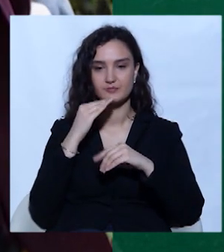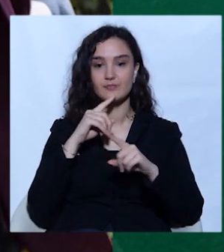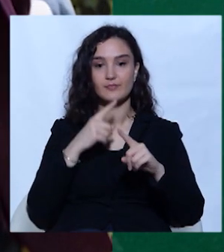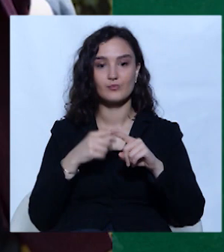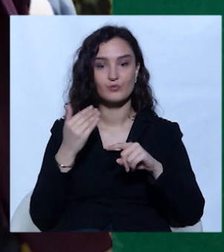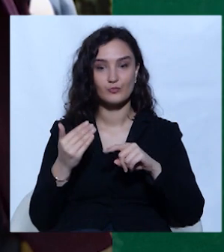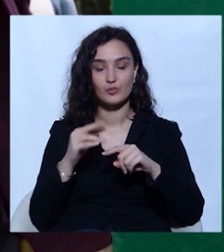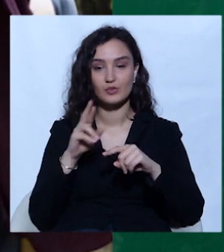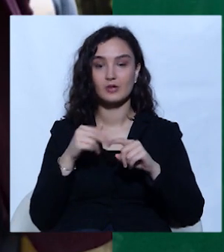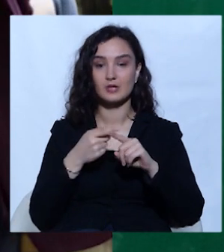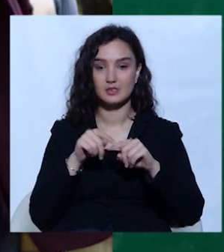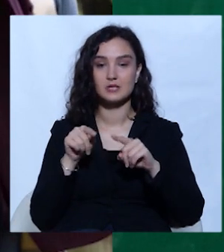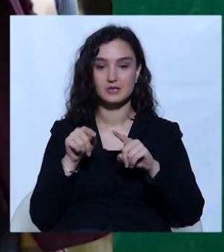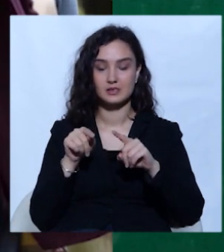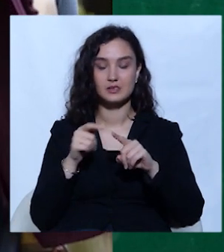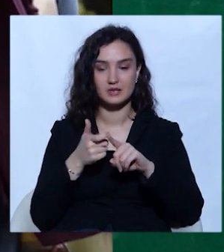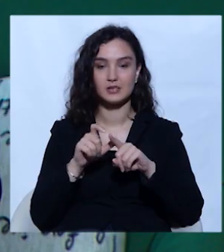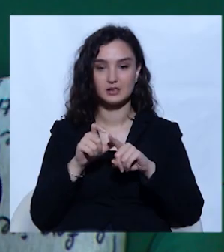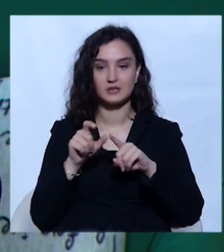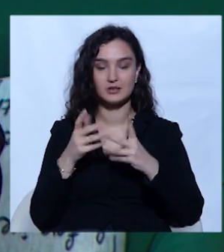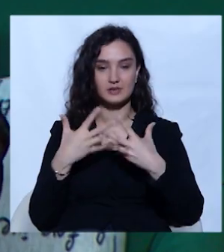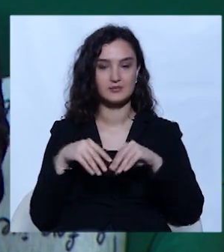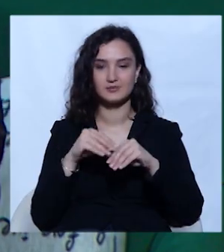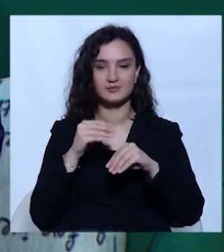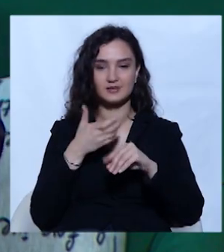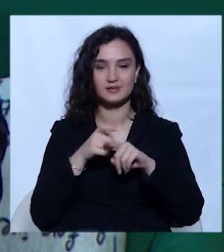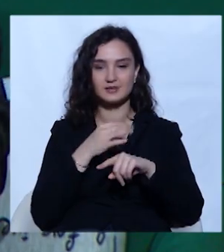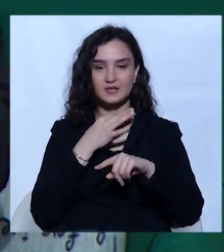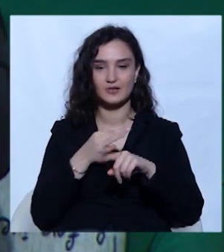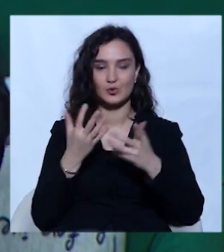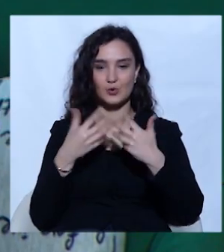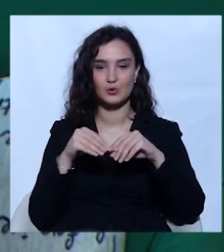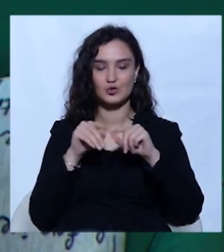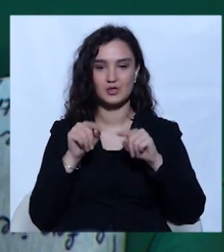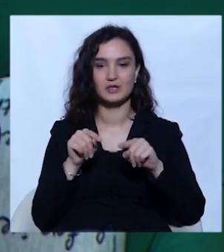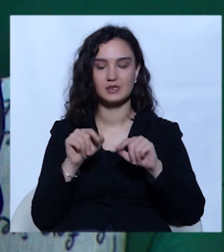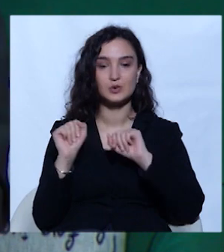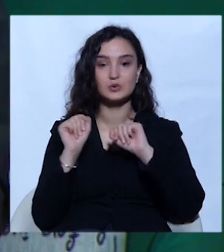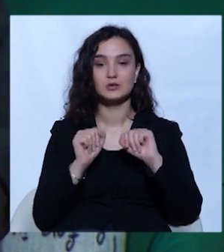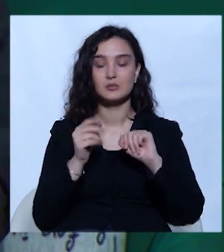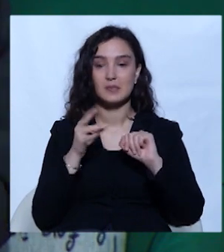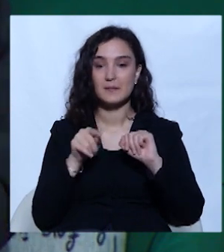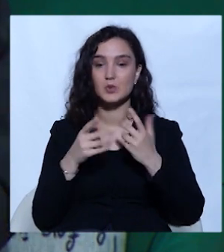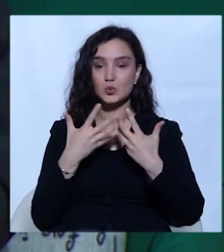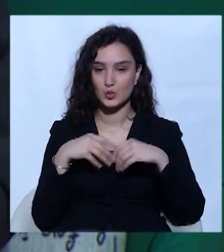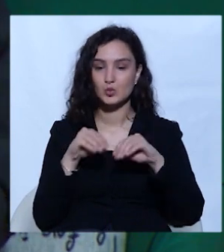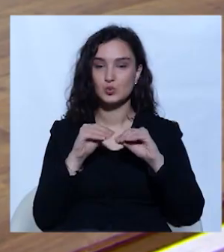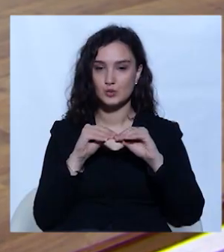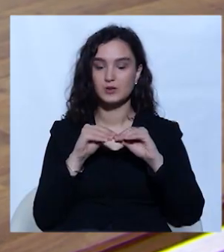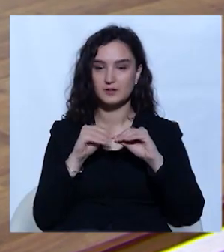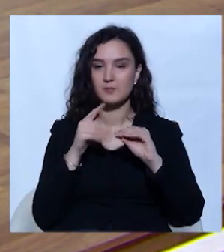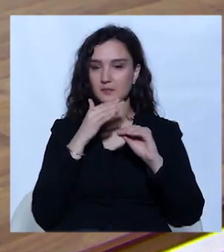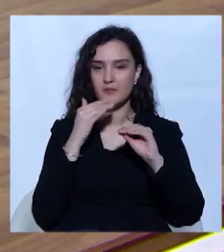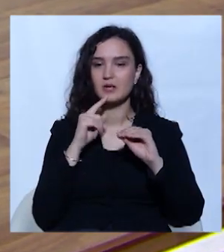sister. And this is an incredibly loving family. This is a family that supports him. But of course, this family encounters